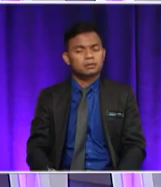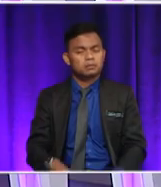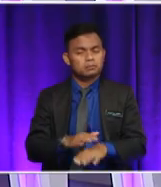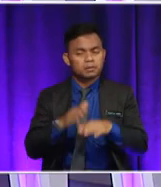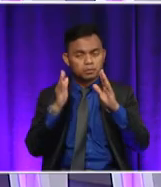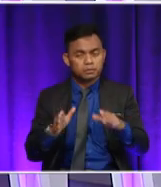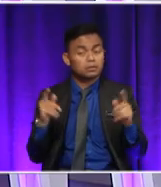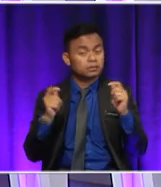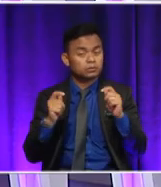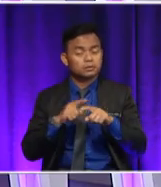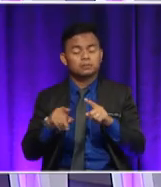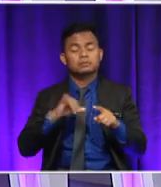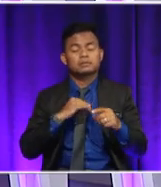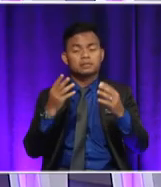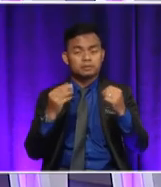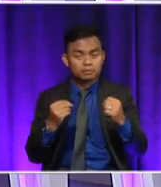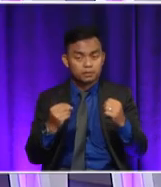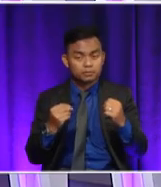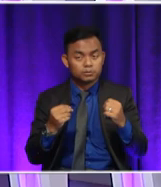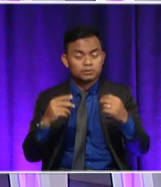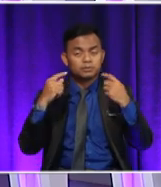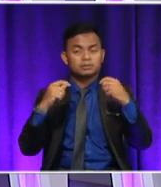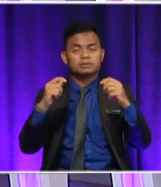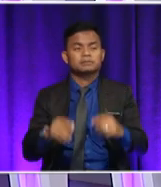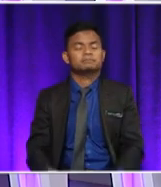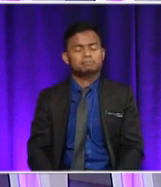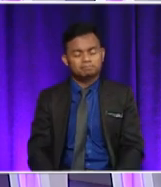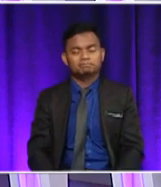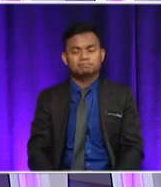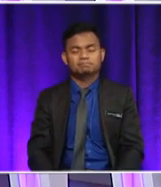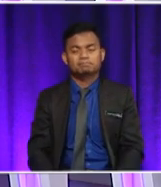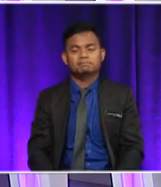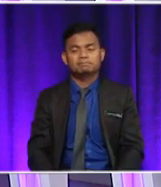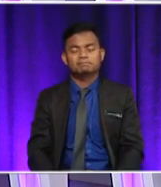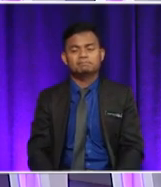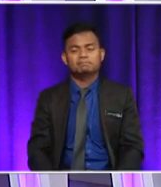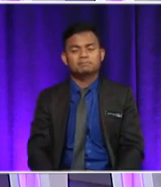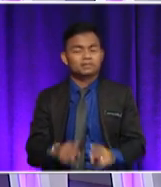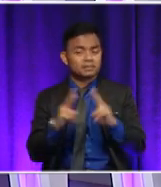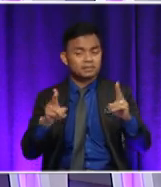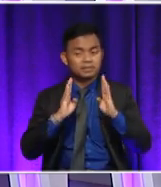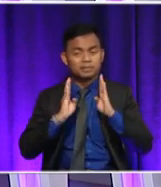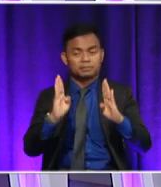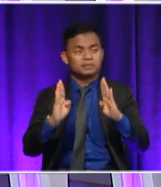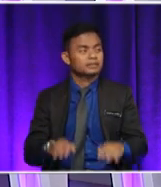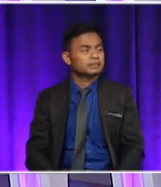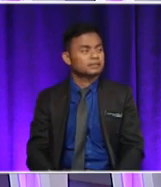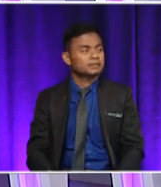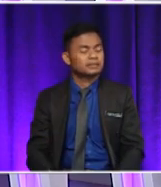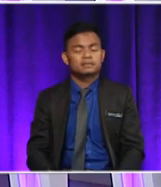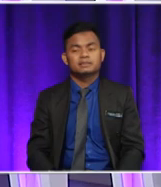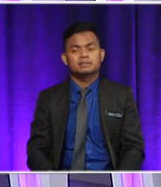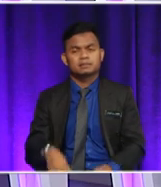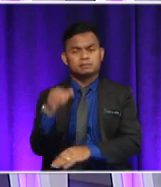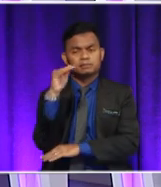yeah. I believe so. Our Teacher Liana is such a courageous lady. I don't think I'll be able to walk the Amazon. I have a lot of fears against snakes,